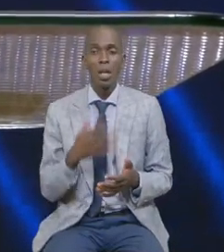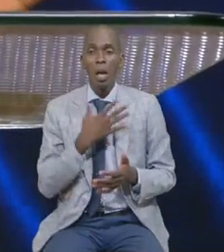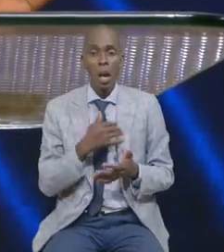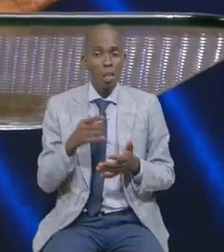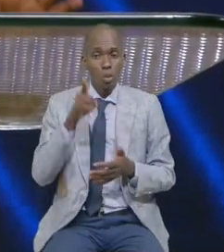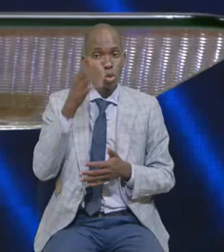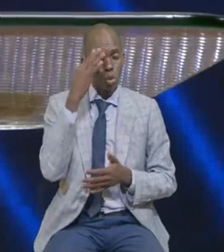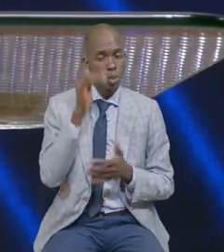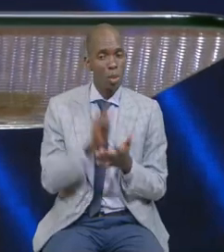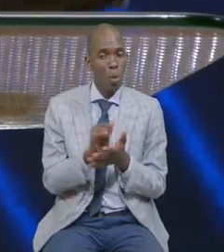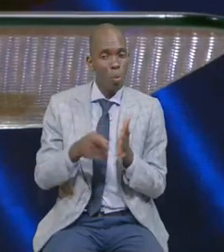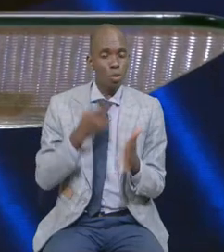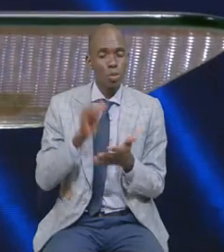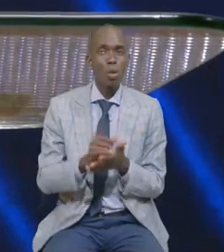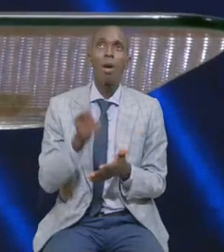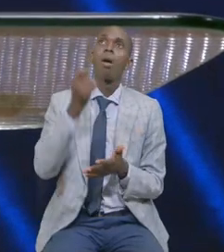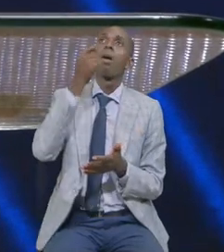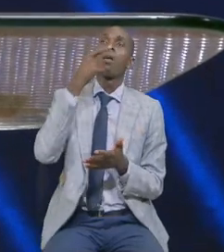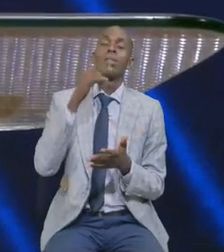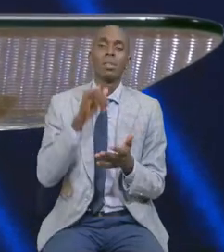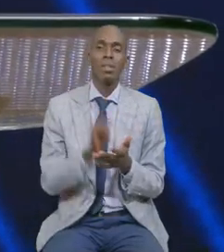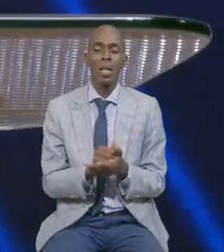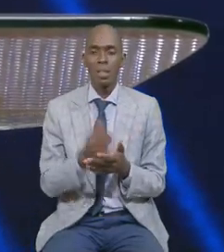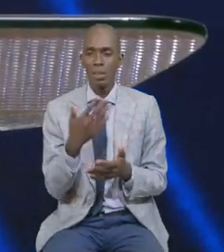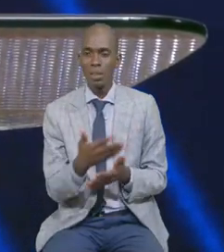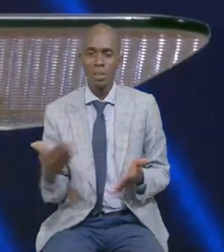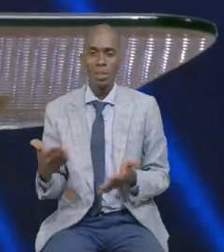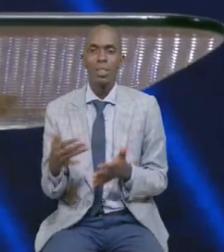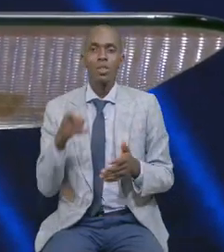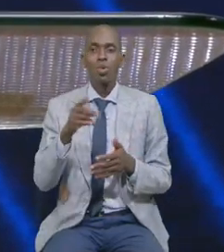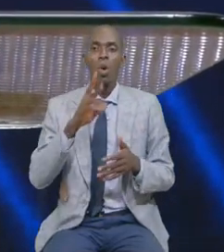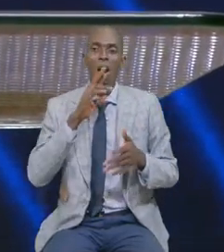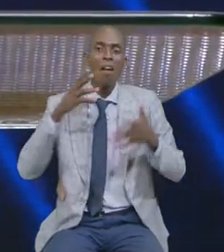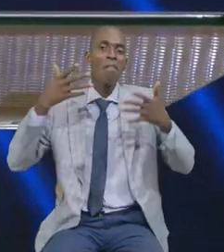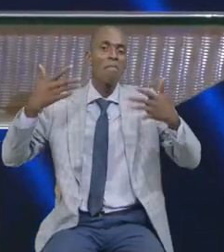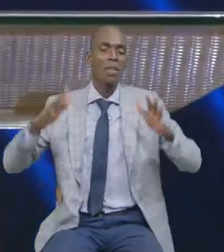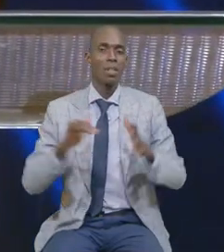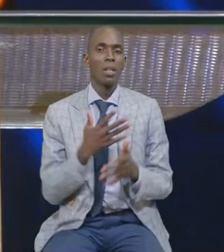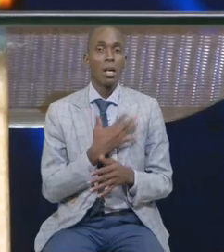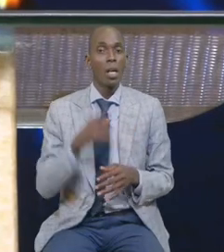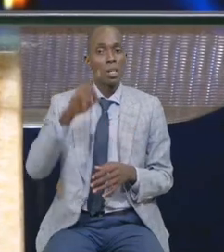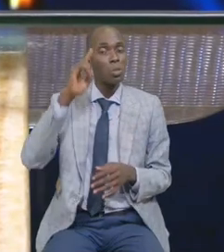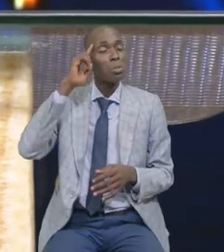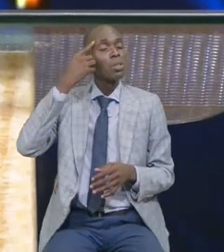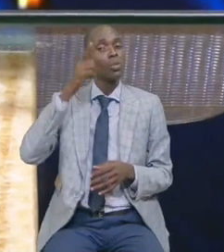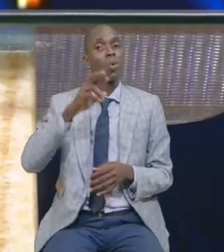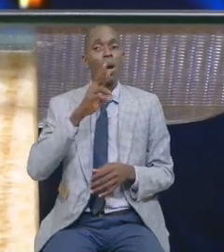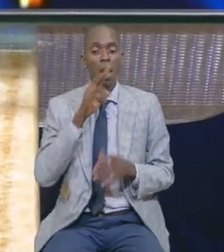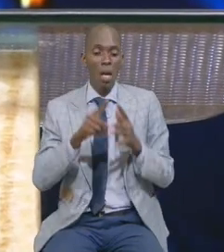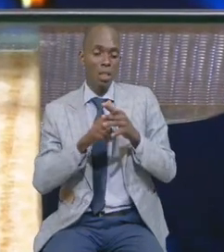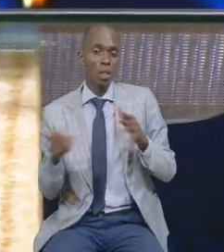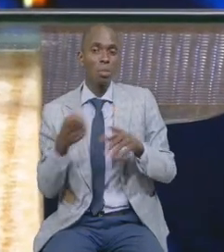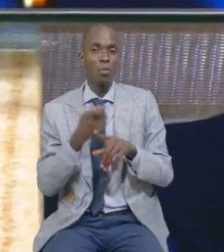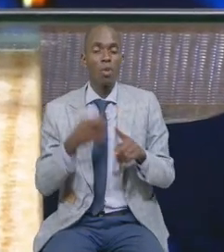that overdose, you are gone. You go, you think you are escaping from the coercion and